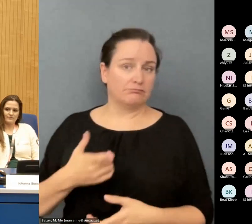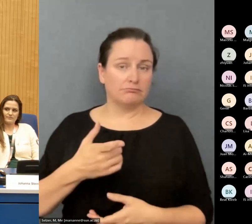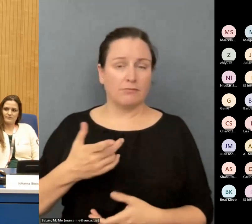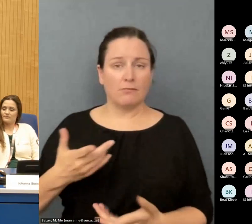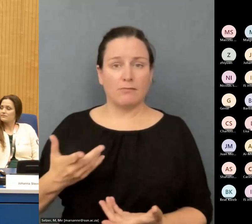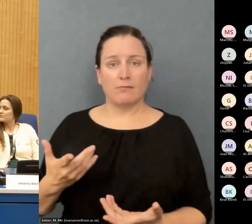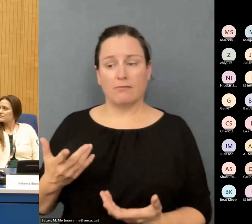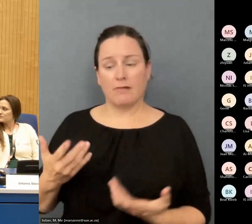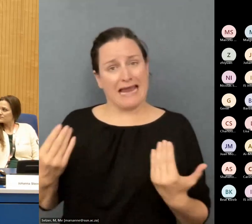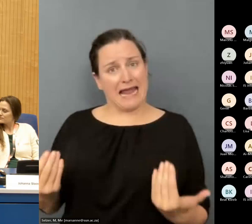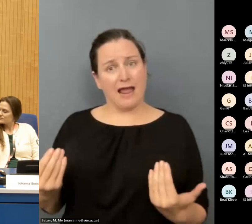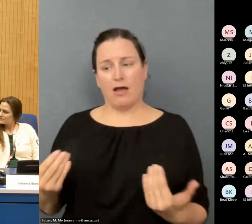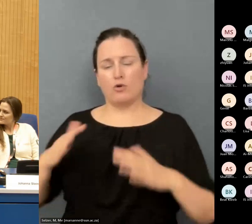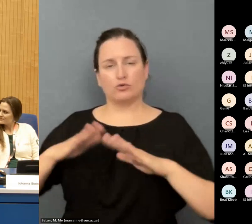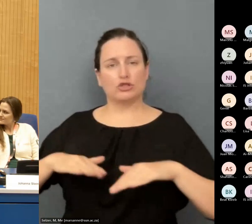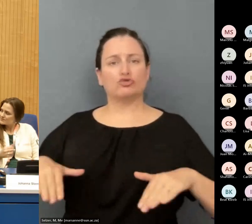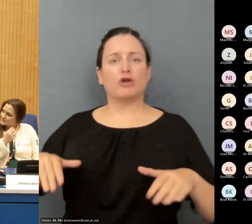Pick it up.